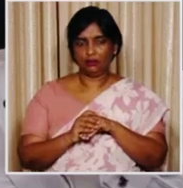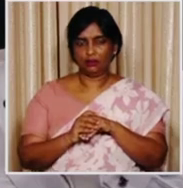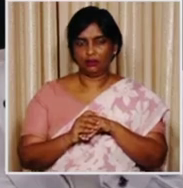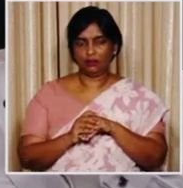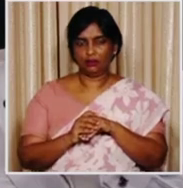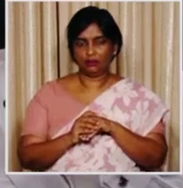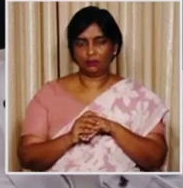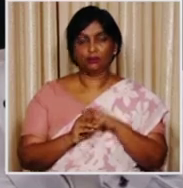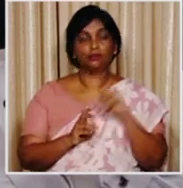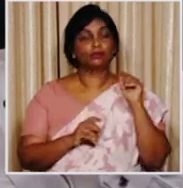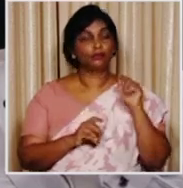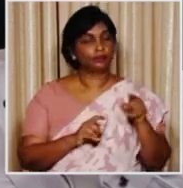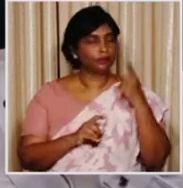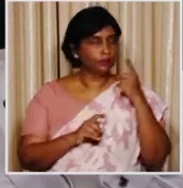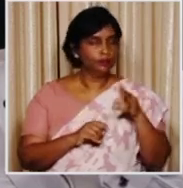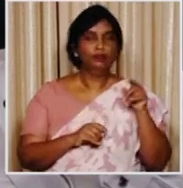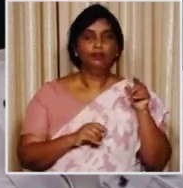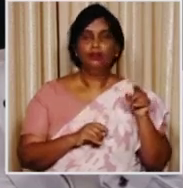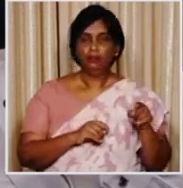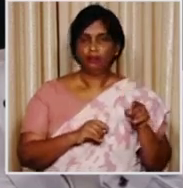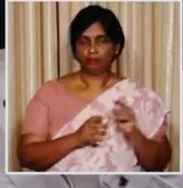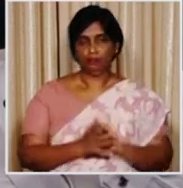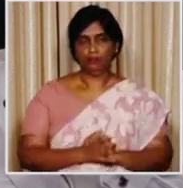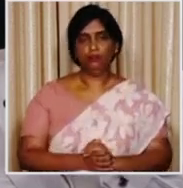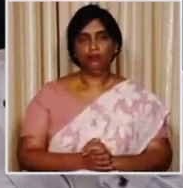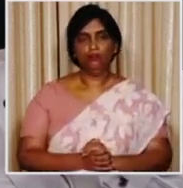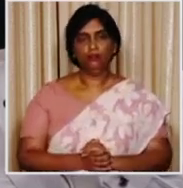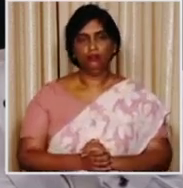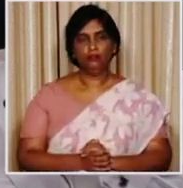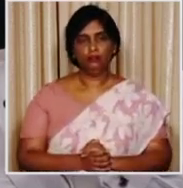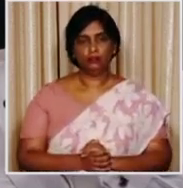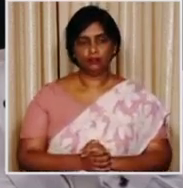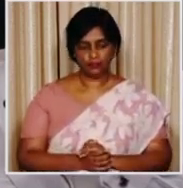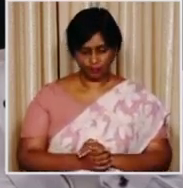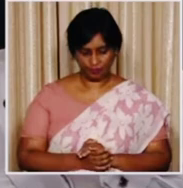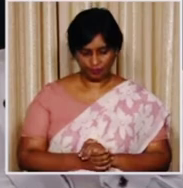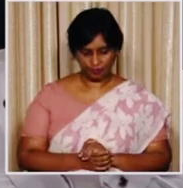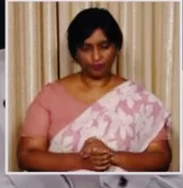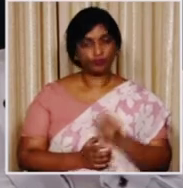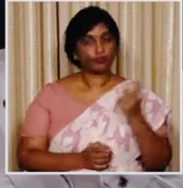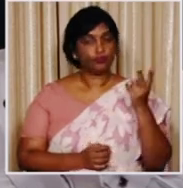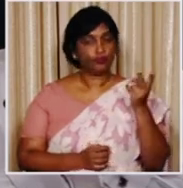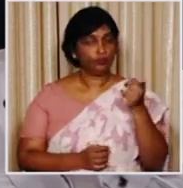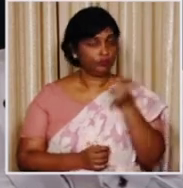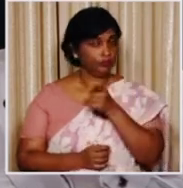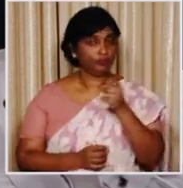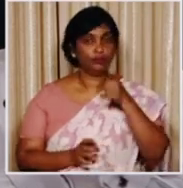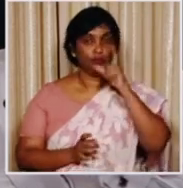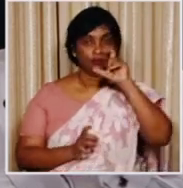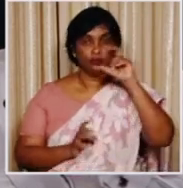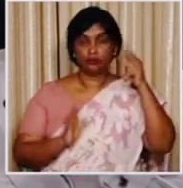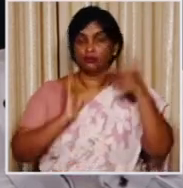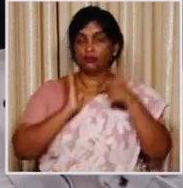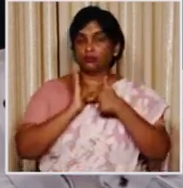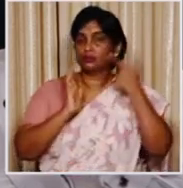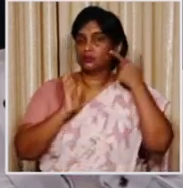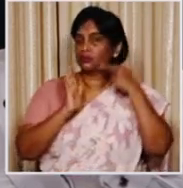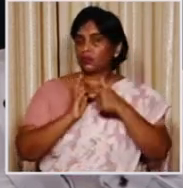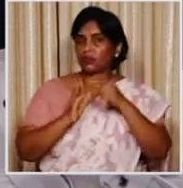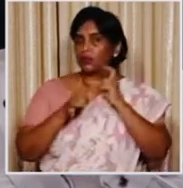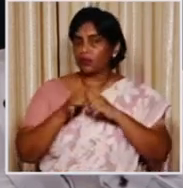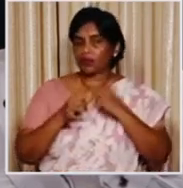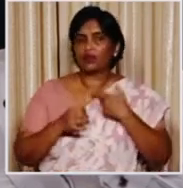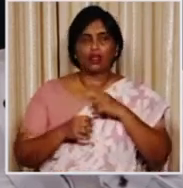So, didn't you inquire from them about the CCTV? Then I did not ask. Later I